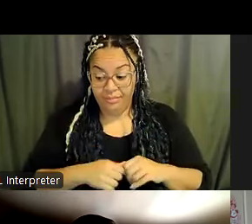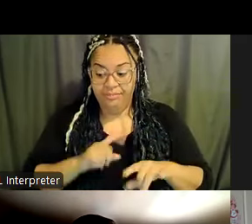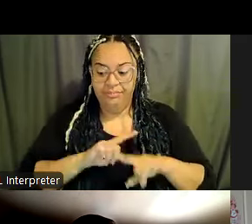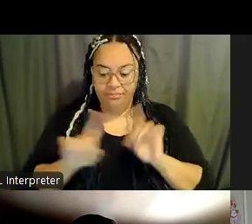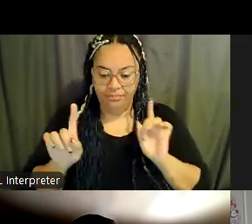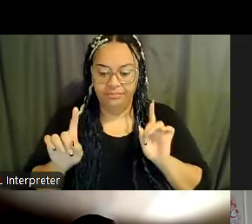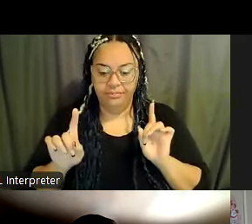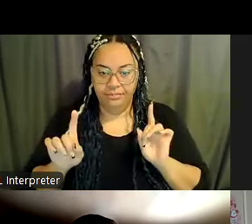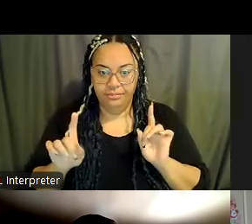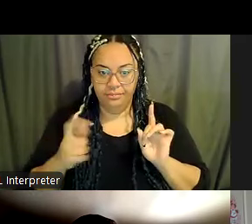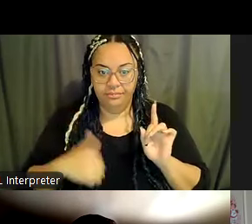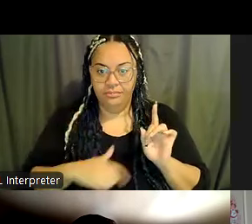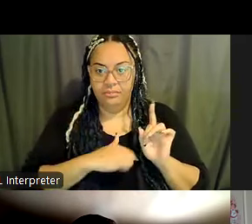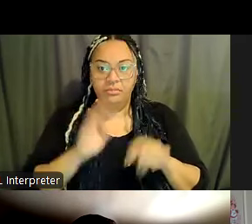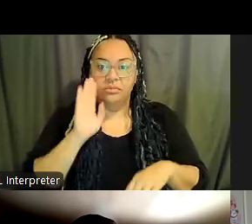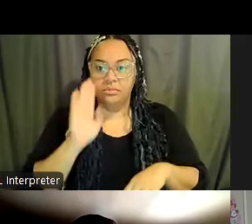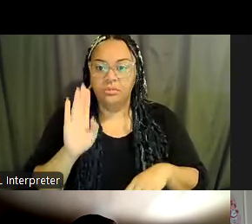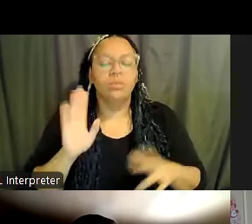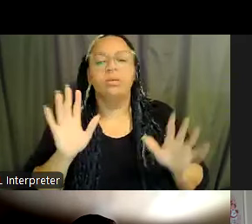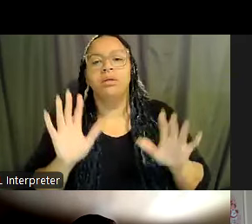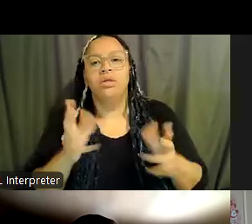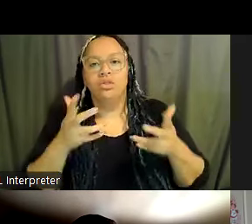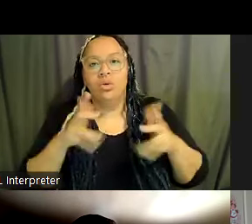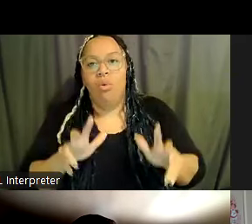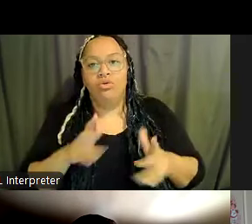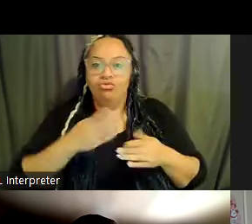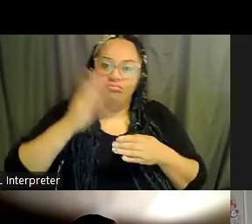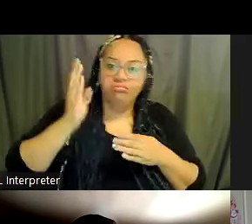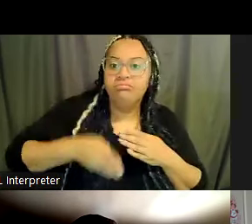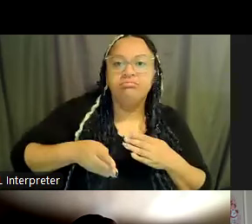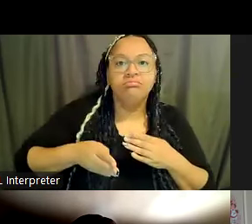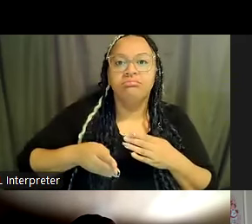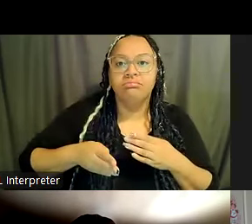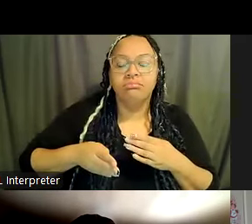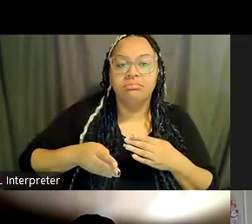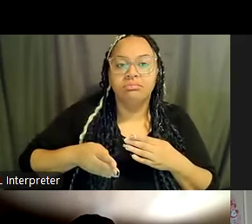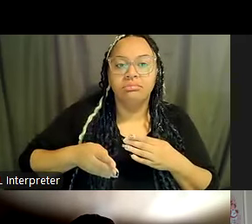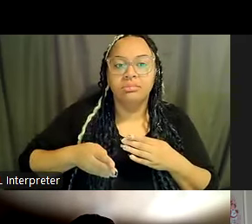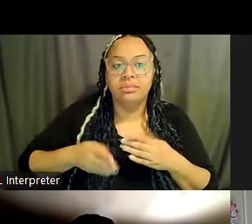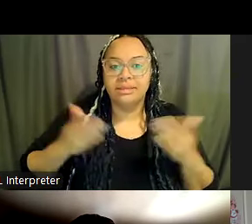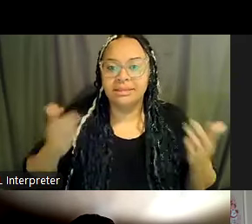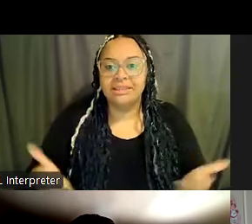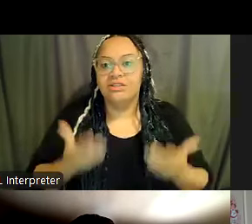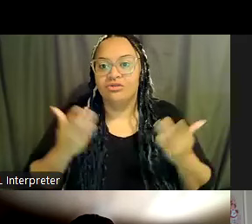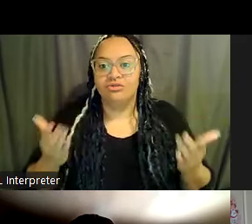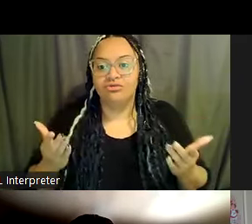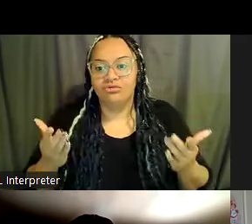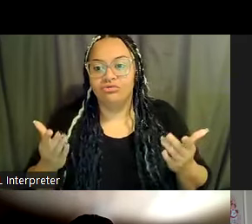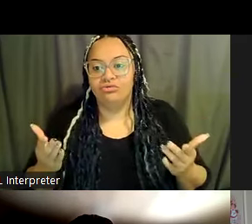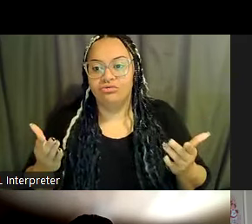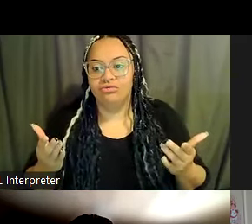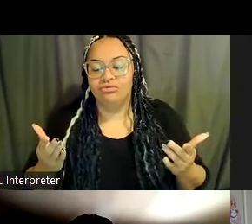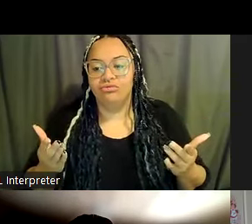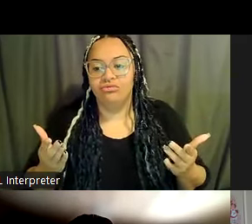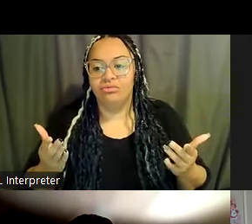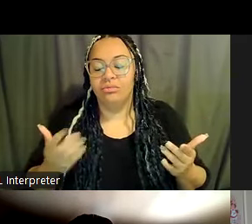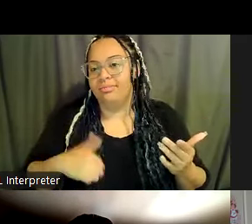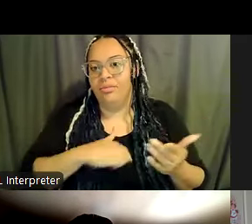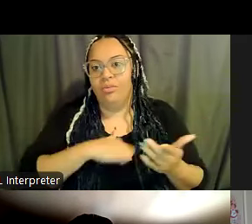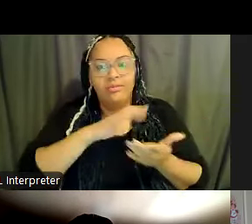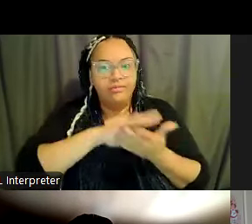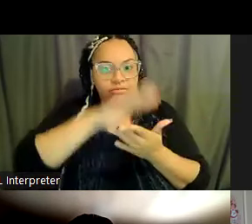going to, we don't want to just end here, even though we've learned so